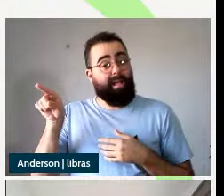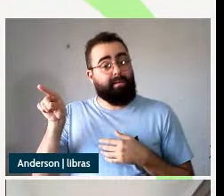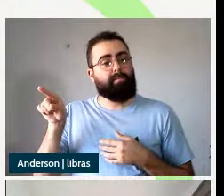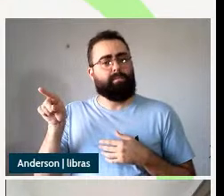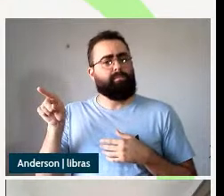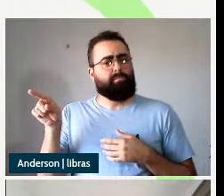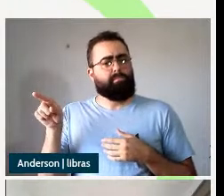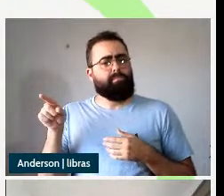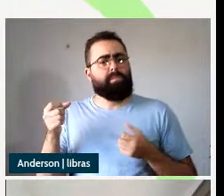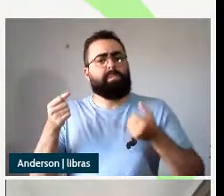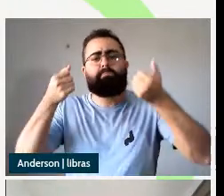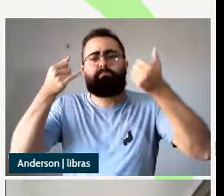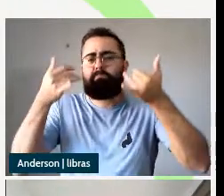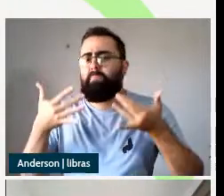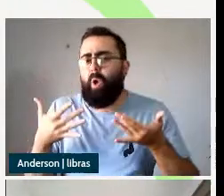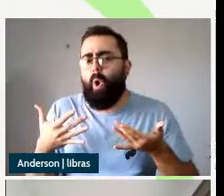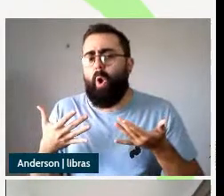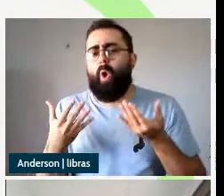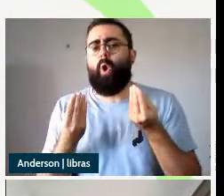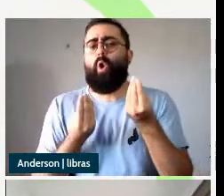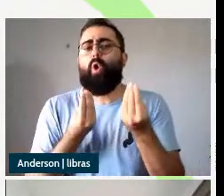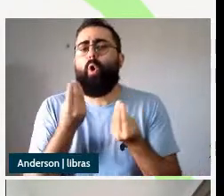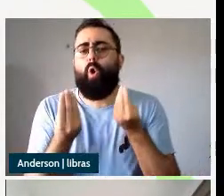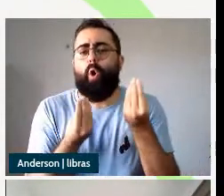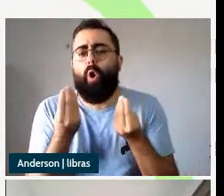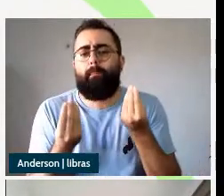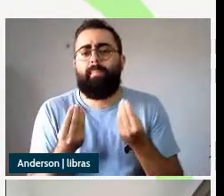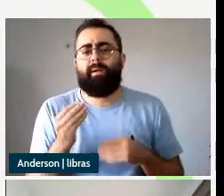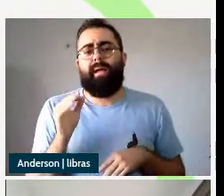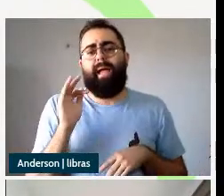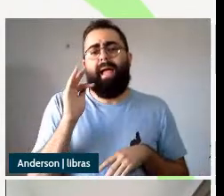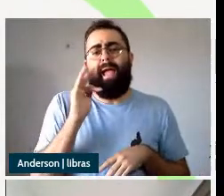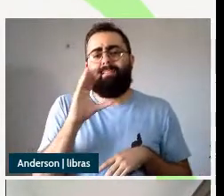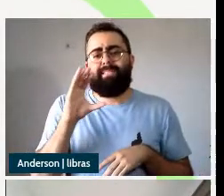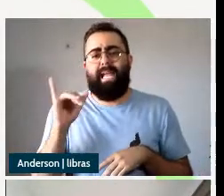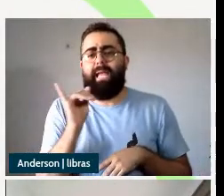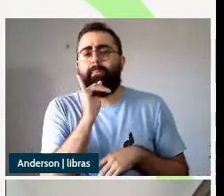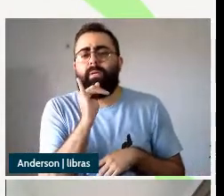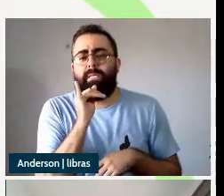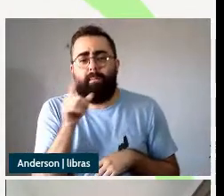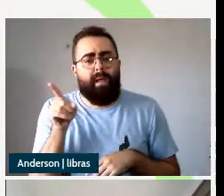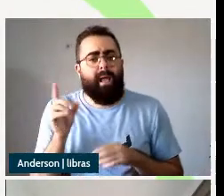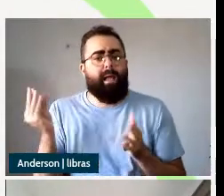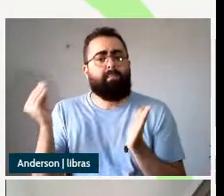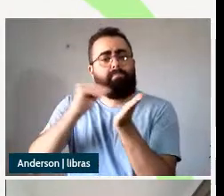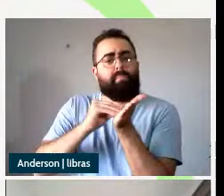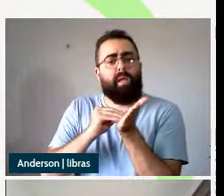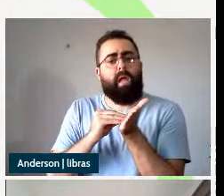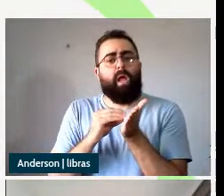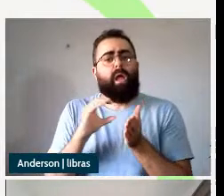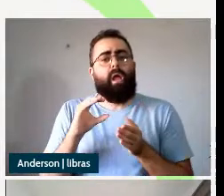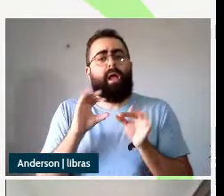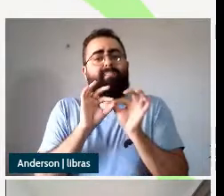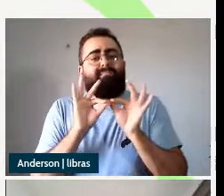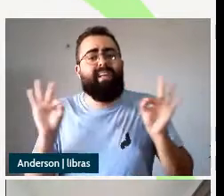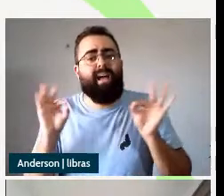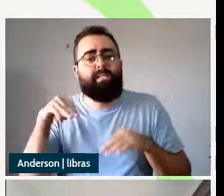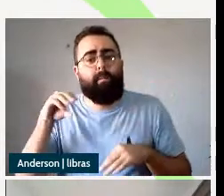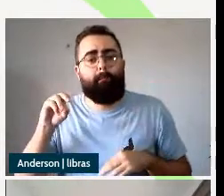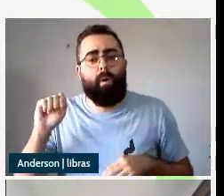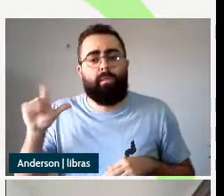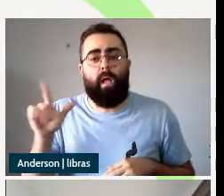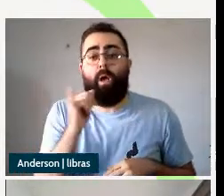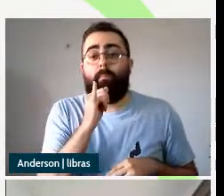Any could appear in declarative context with the addition of a model clause. It was not until the paper of Legrand in 1974,